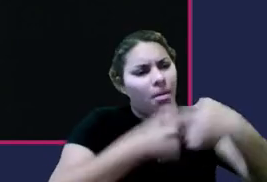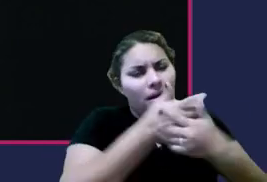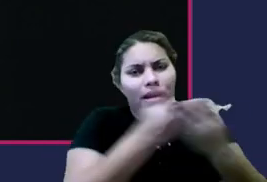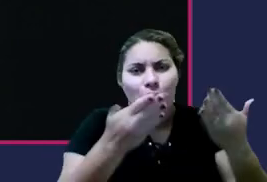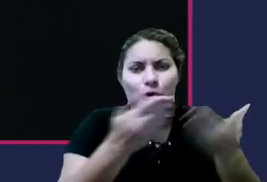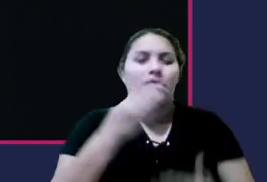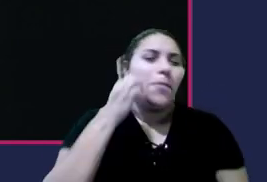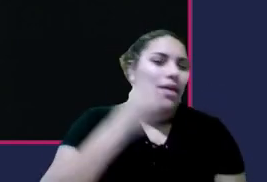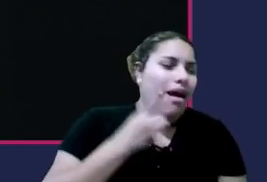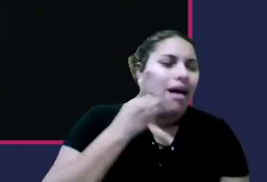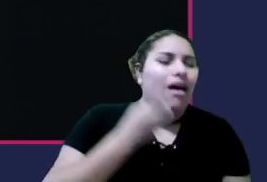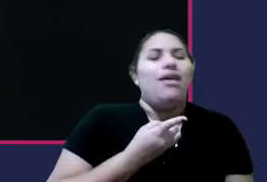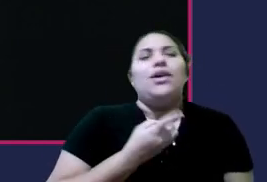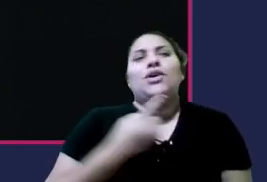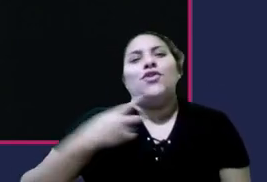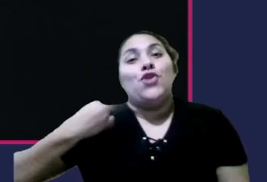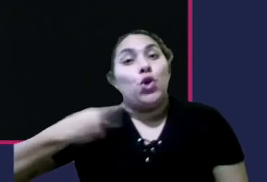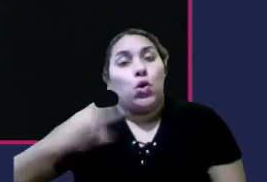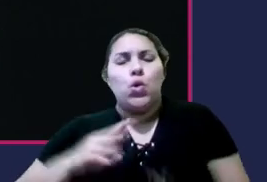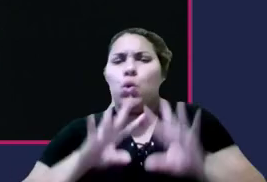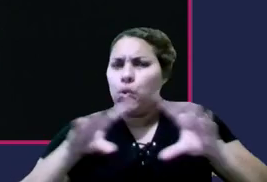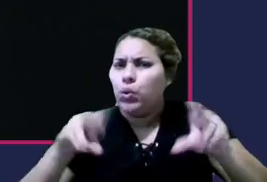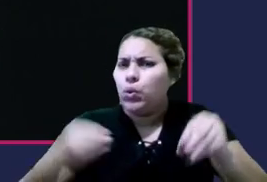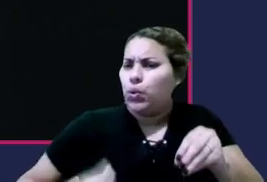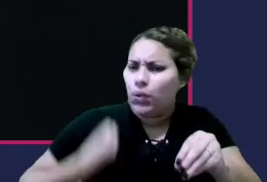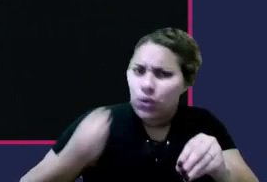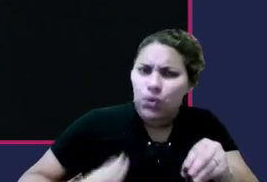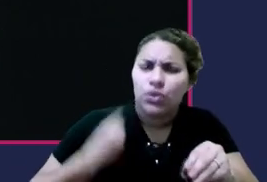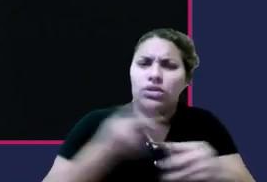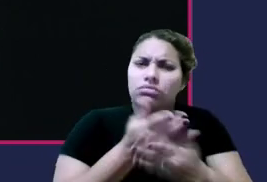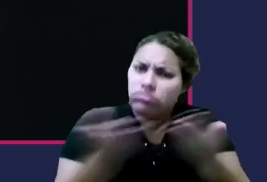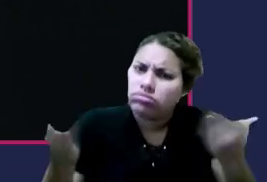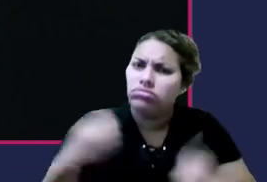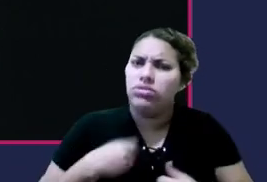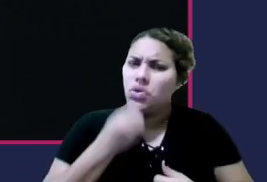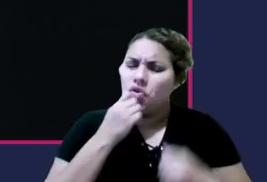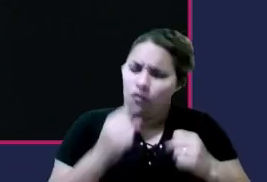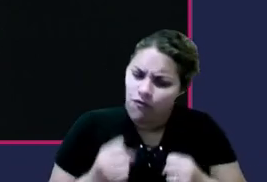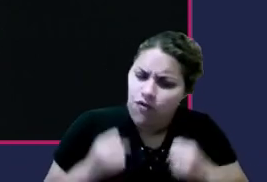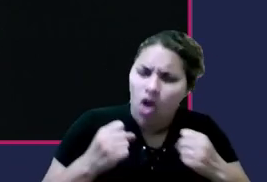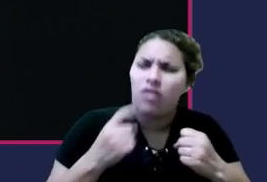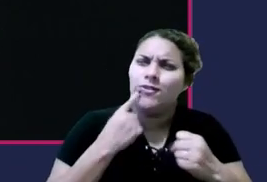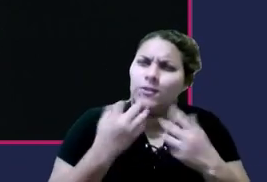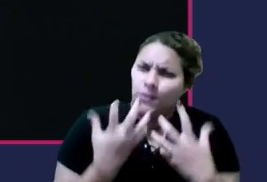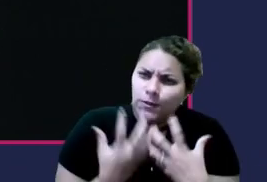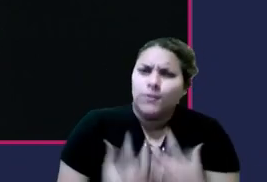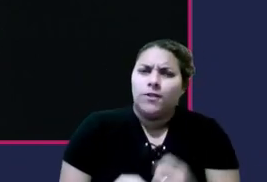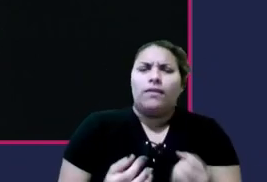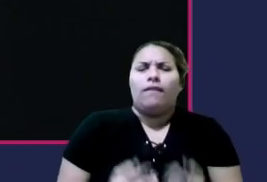want to highlight the work of those